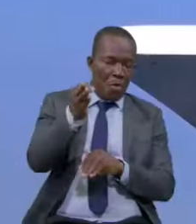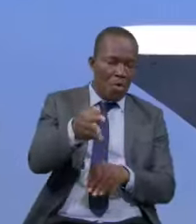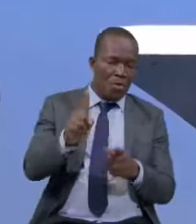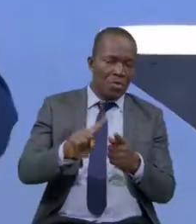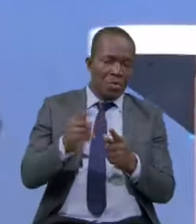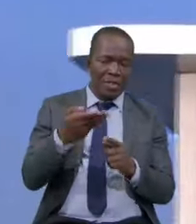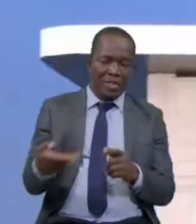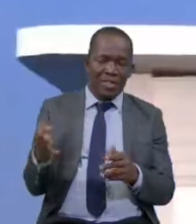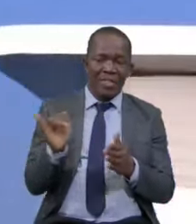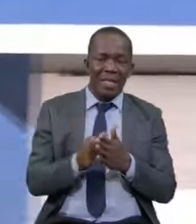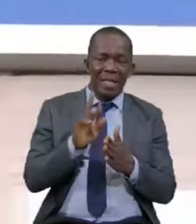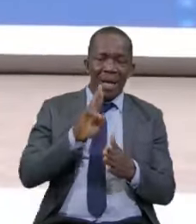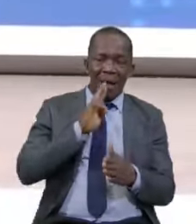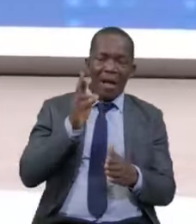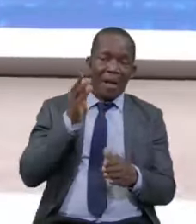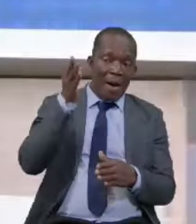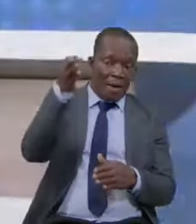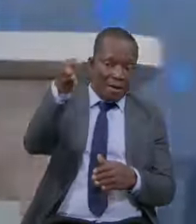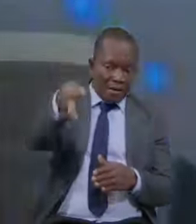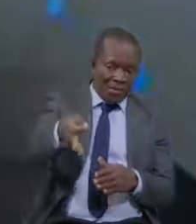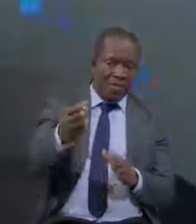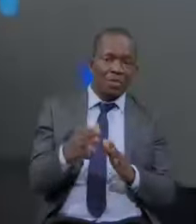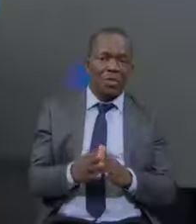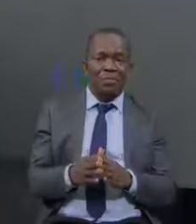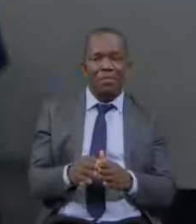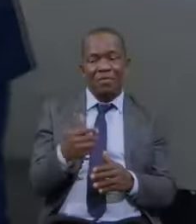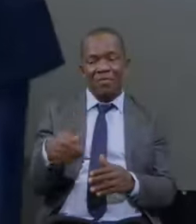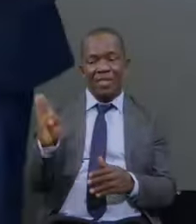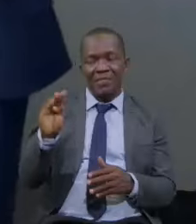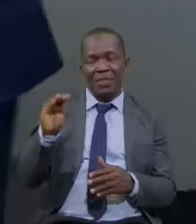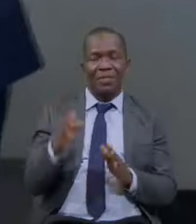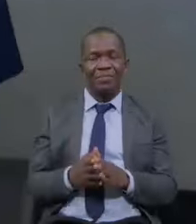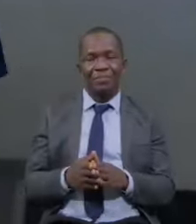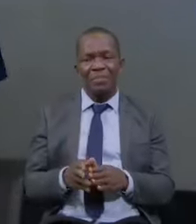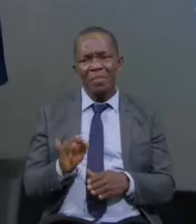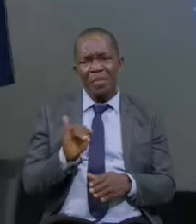Look at verse 14. I press on.